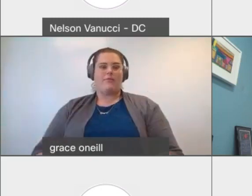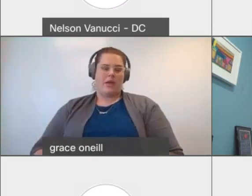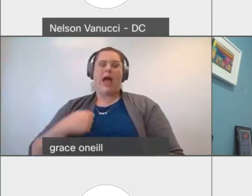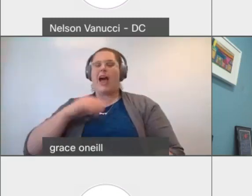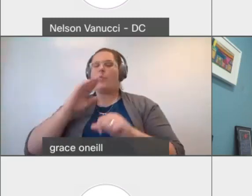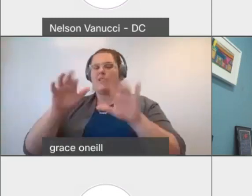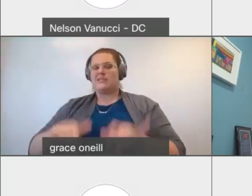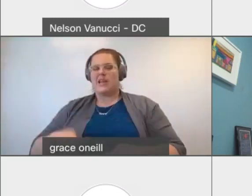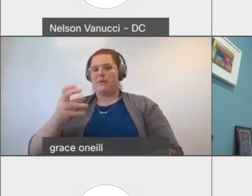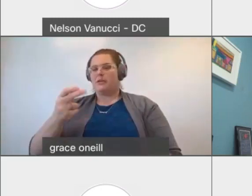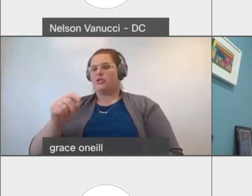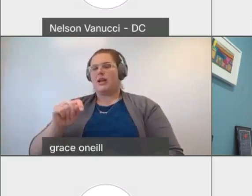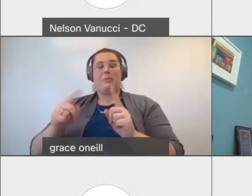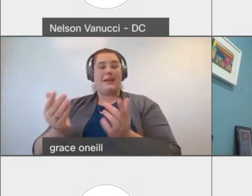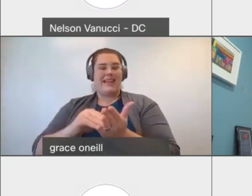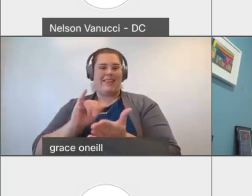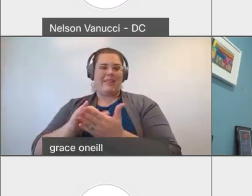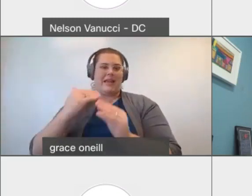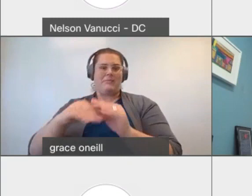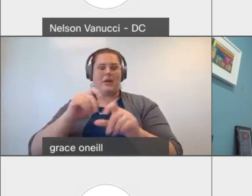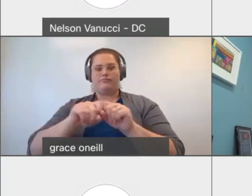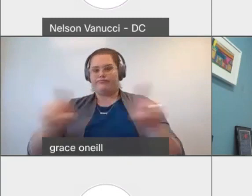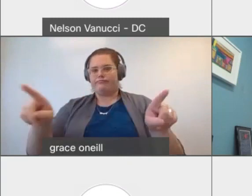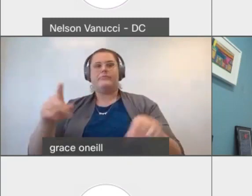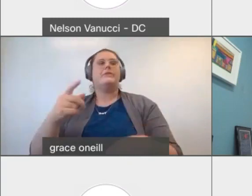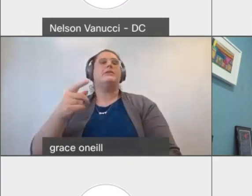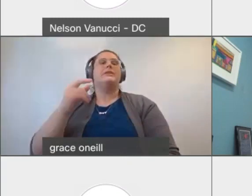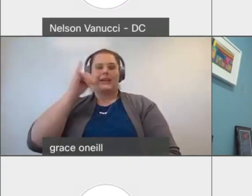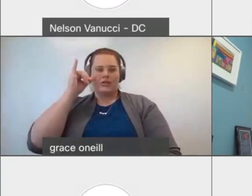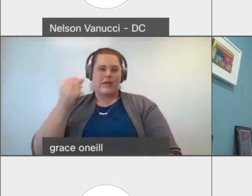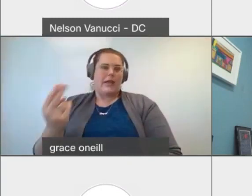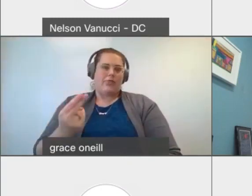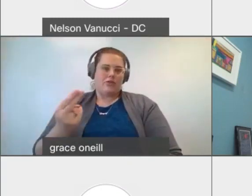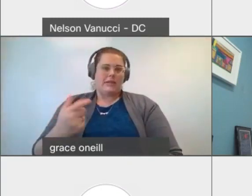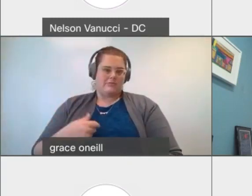but again, this email went out to all providers at 5 p.m. yesterday, Thursday. Thank you.